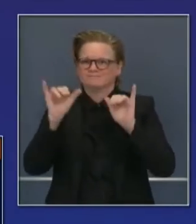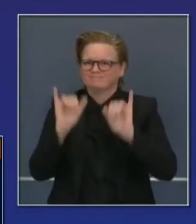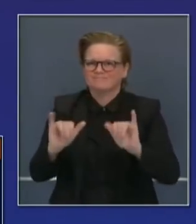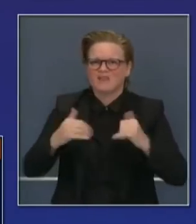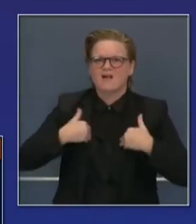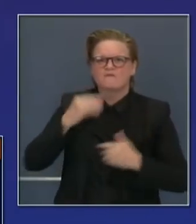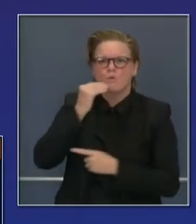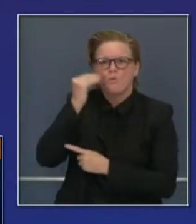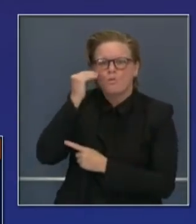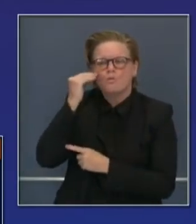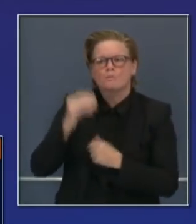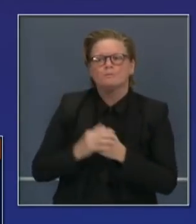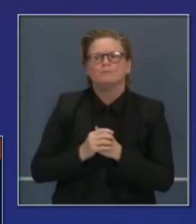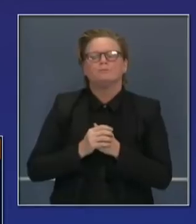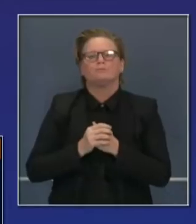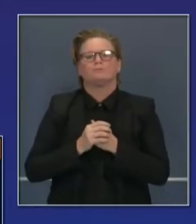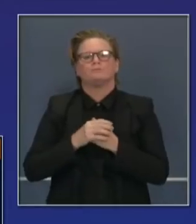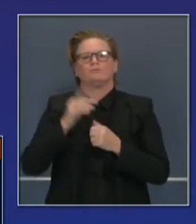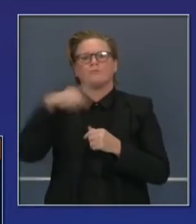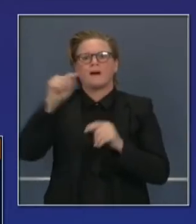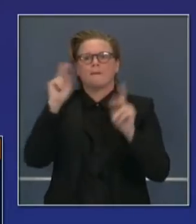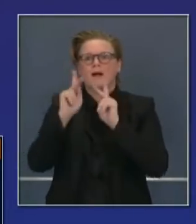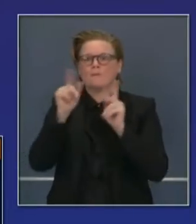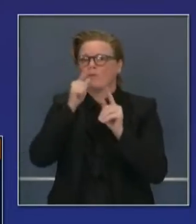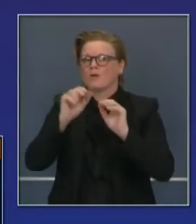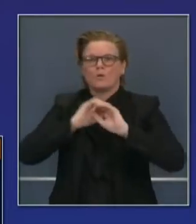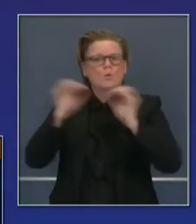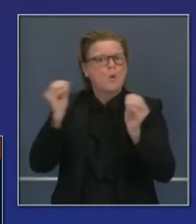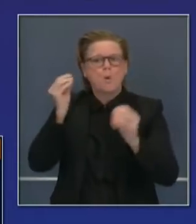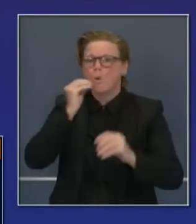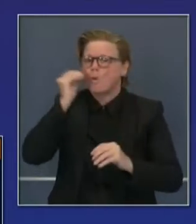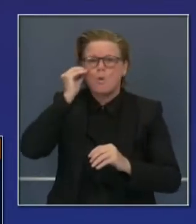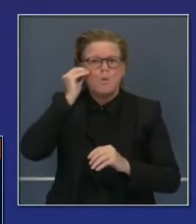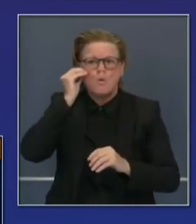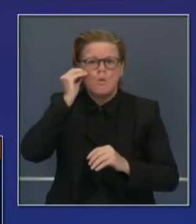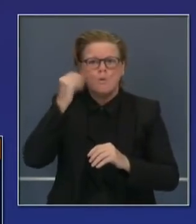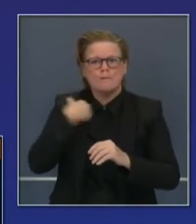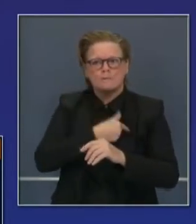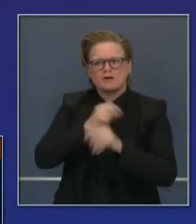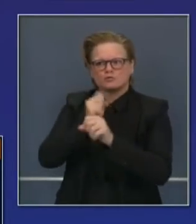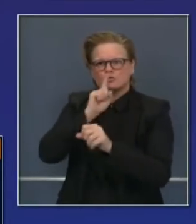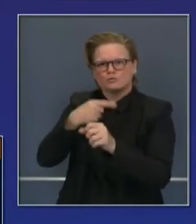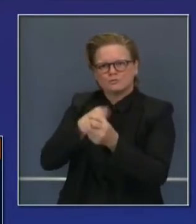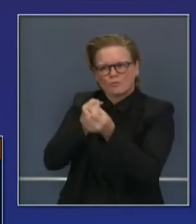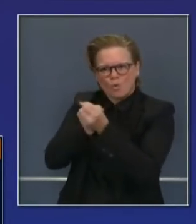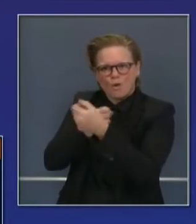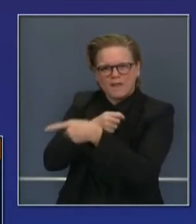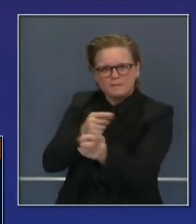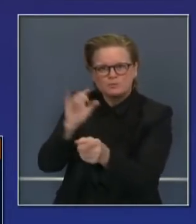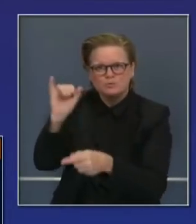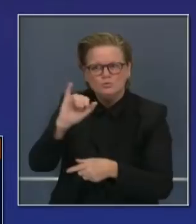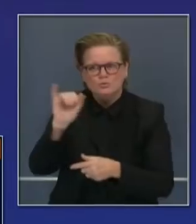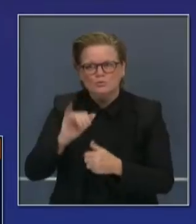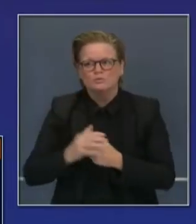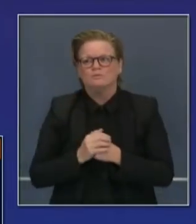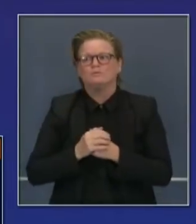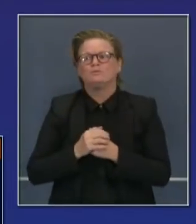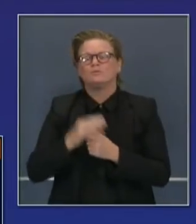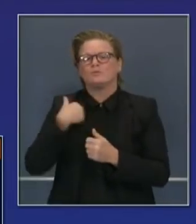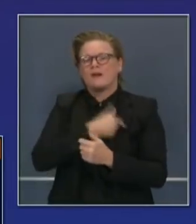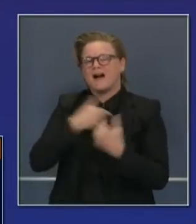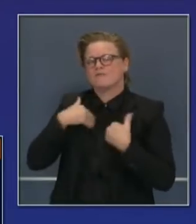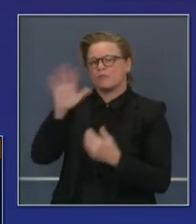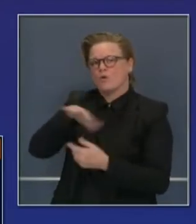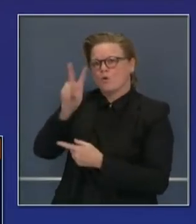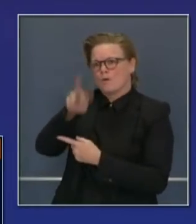in streets and sidewalks and underpasses, individuals that have been homeless, over 22,000. We've gotten off the streets through our Project